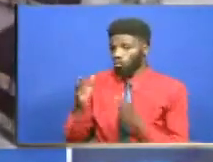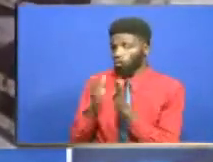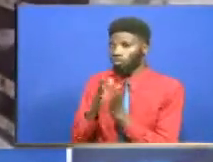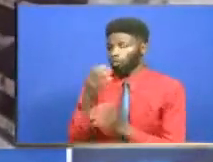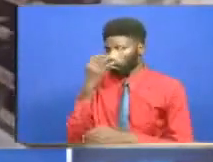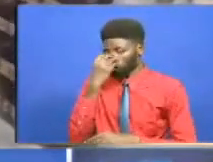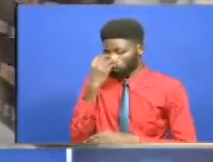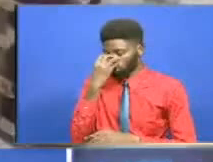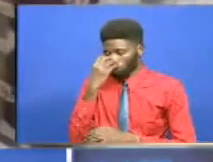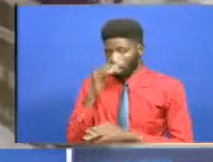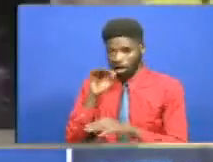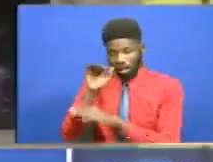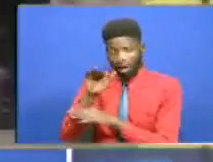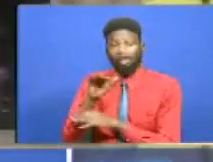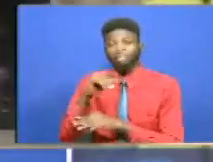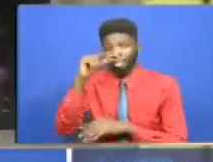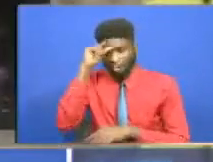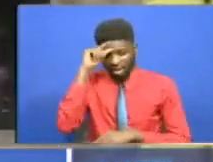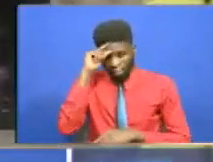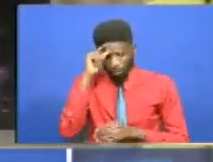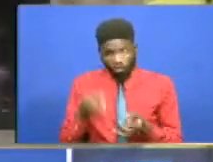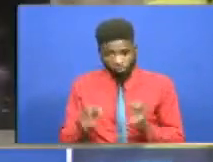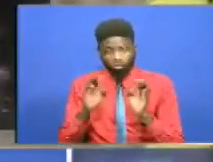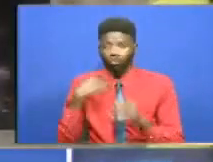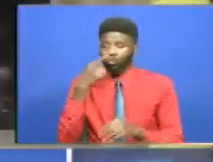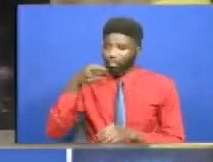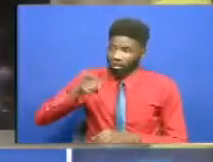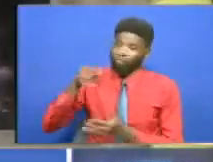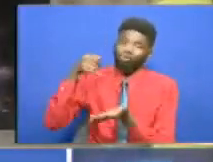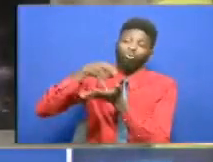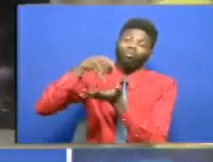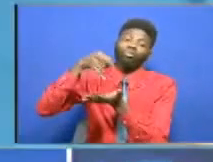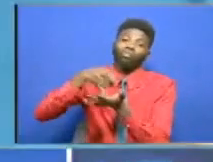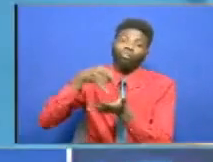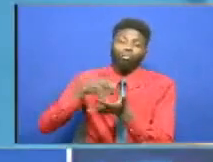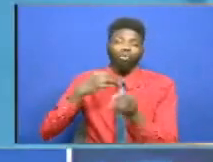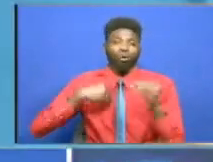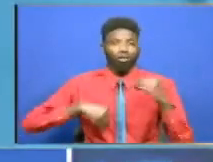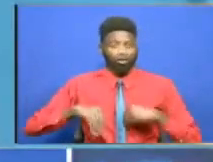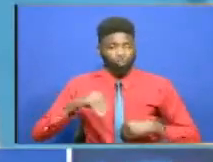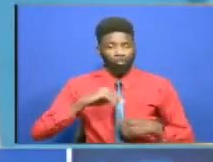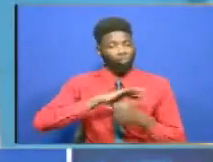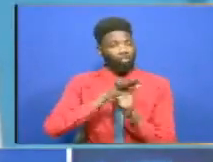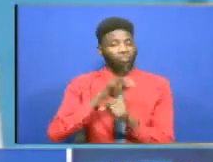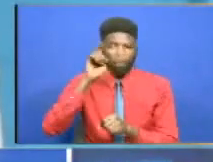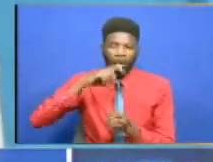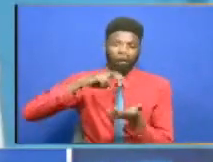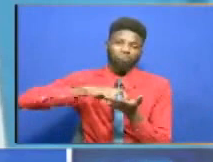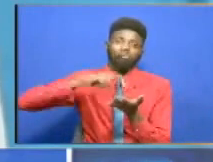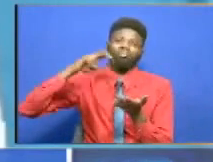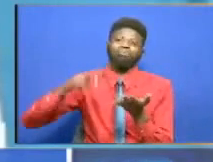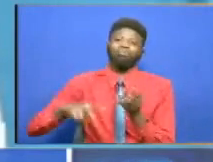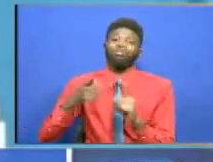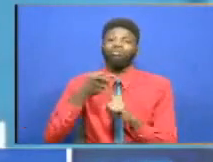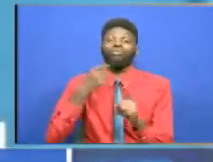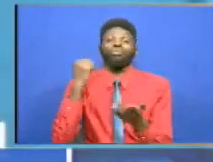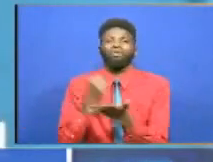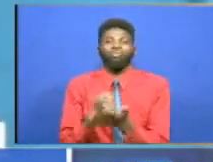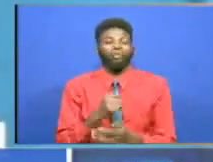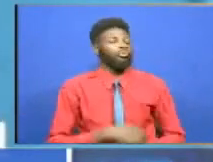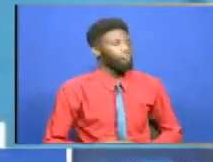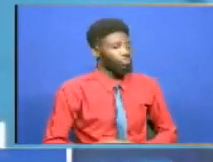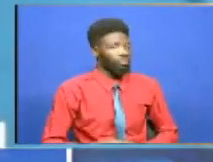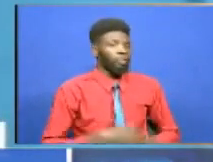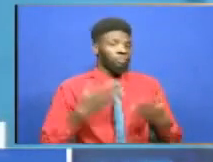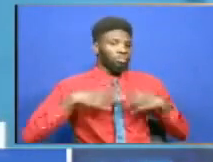implicated in the COVID-19 fund scandal to resign from office. People must now take what they told